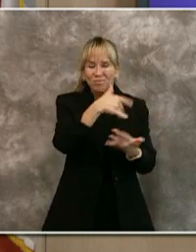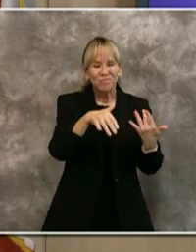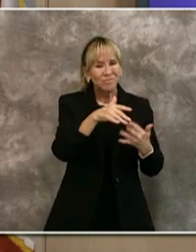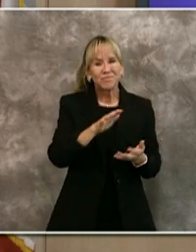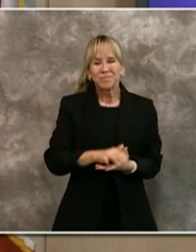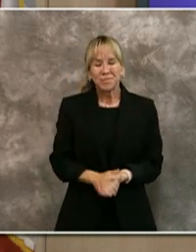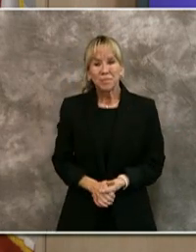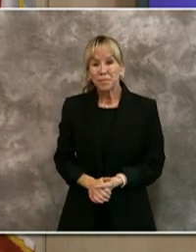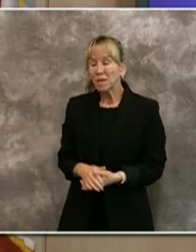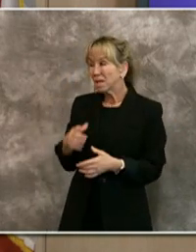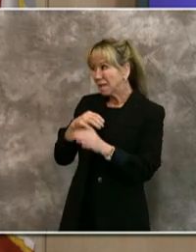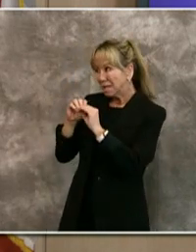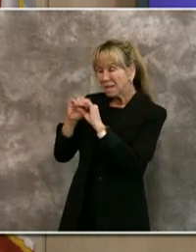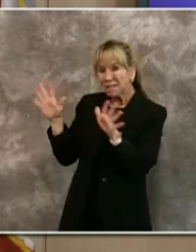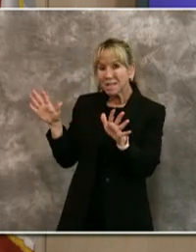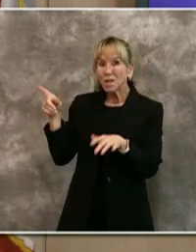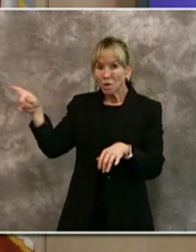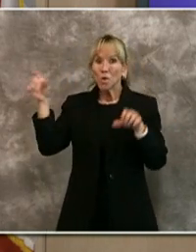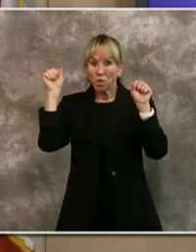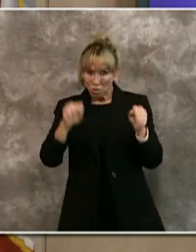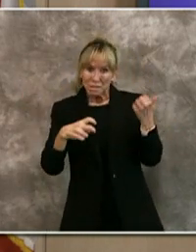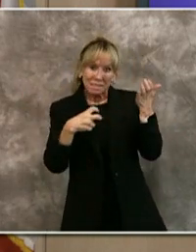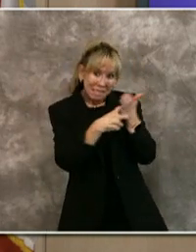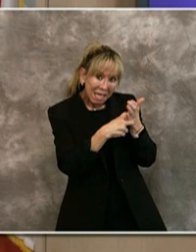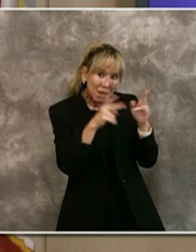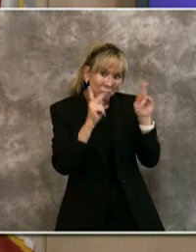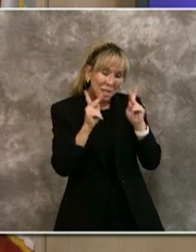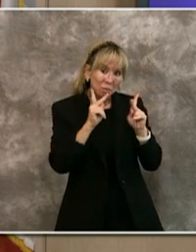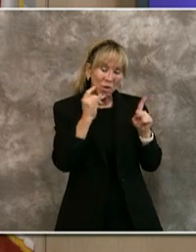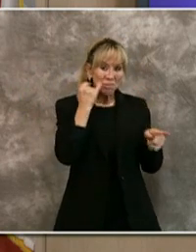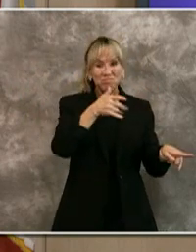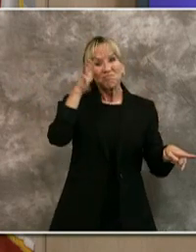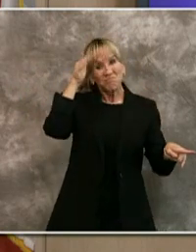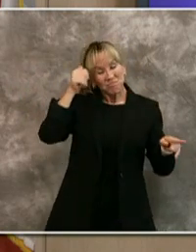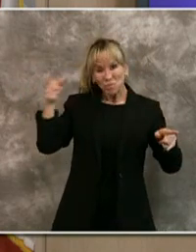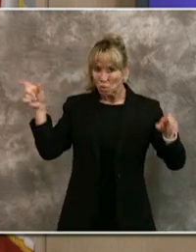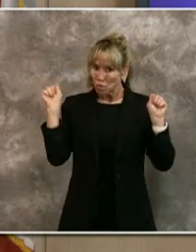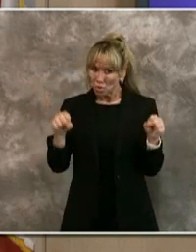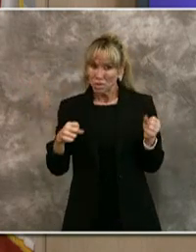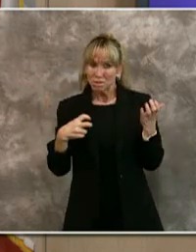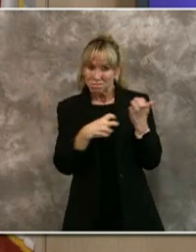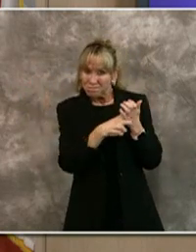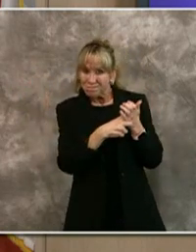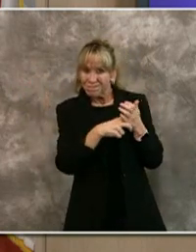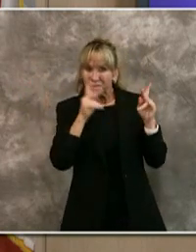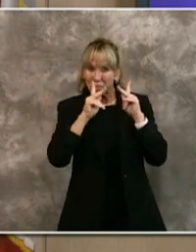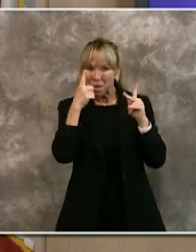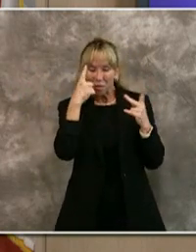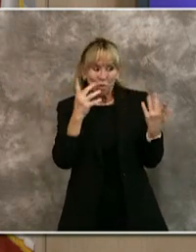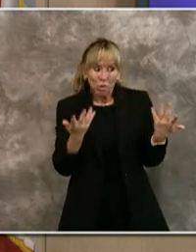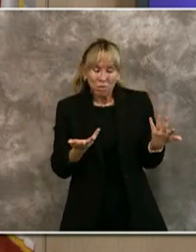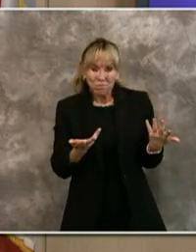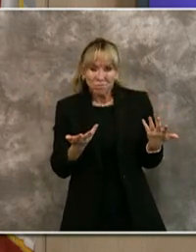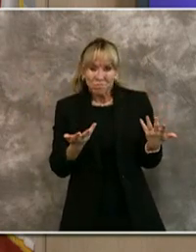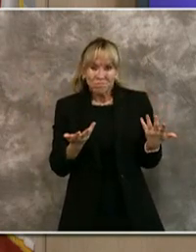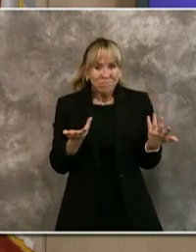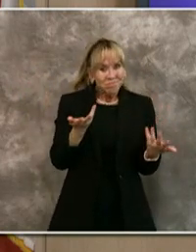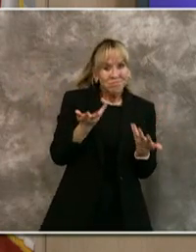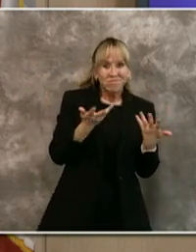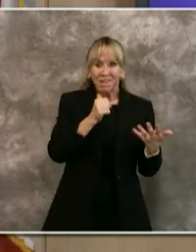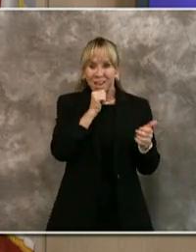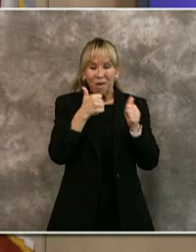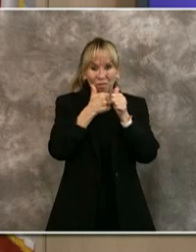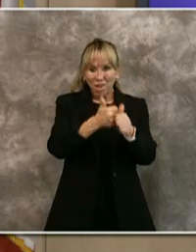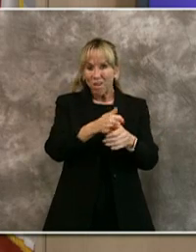Okay, but to be clear, you could literally cite people, right? I mean, you could go further in enforcement than law